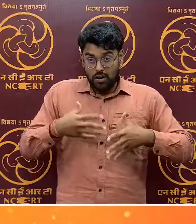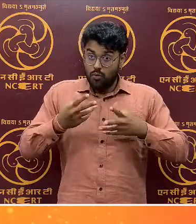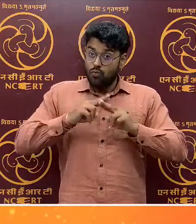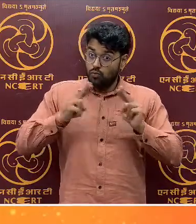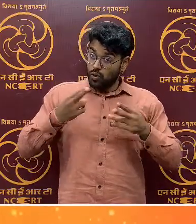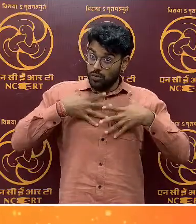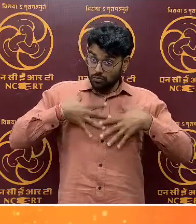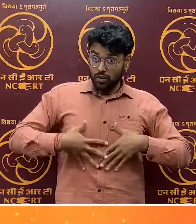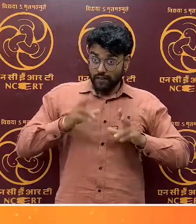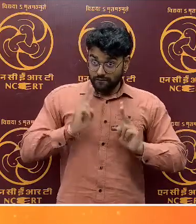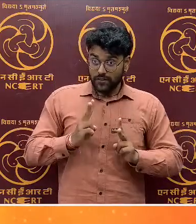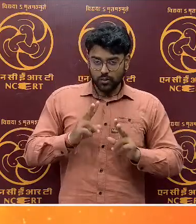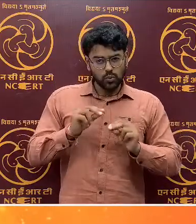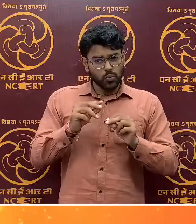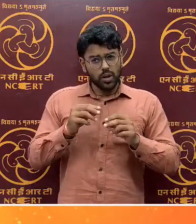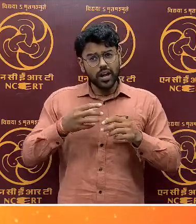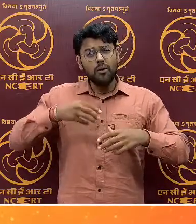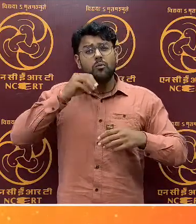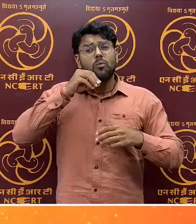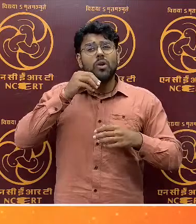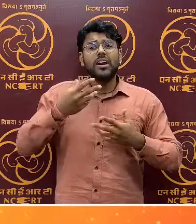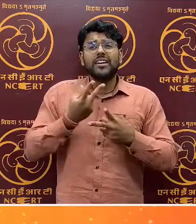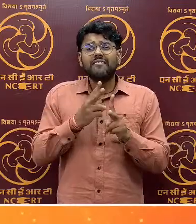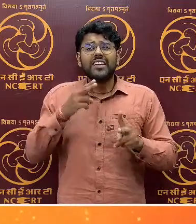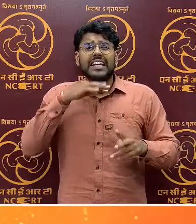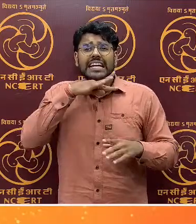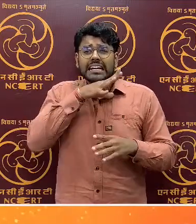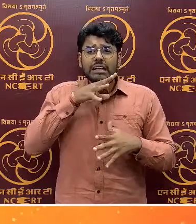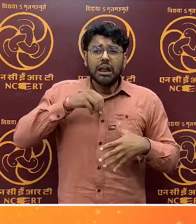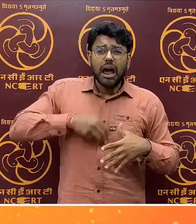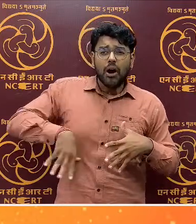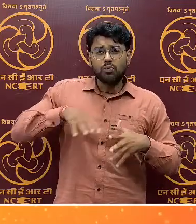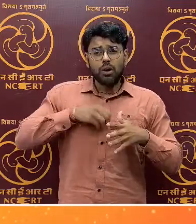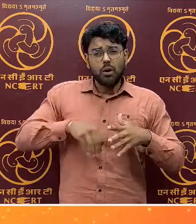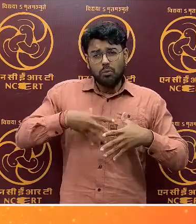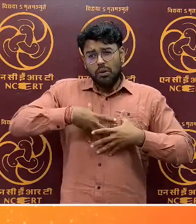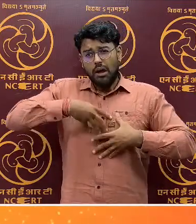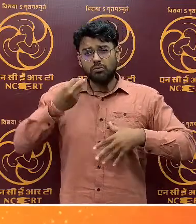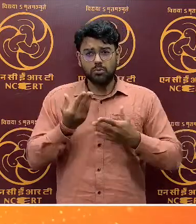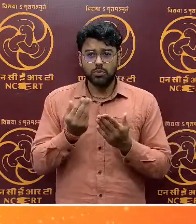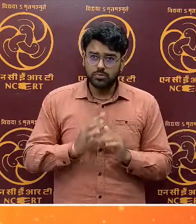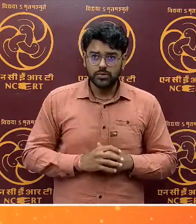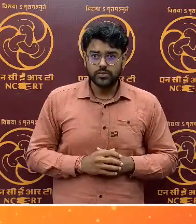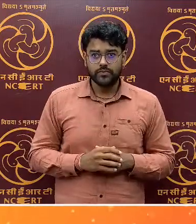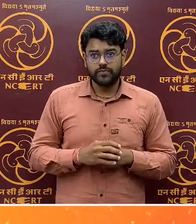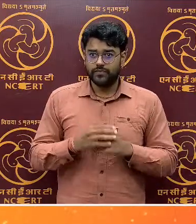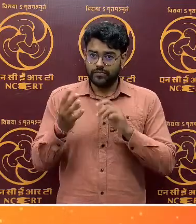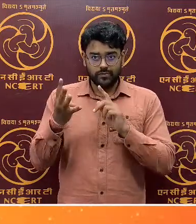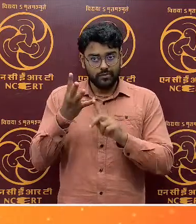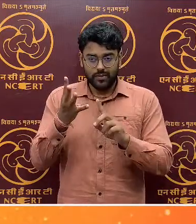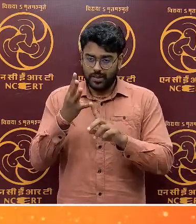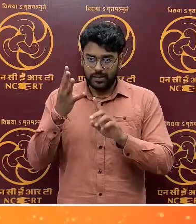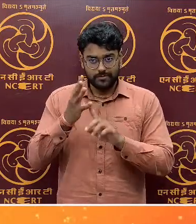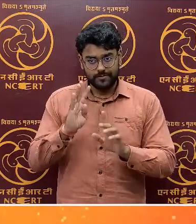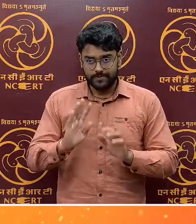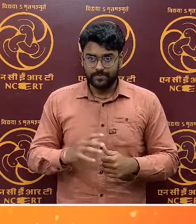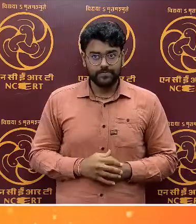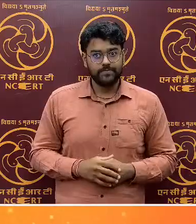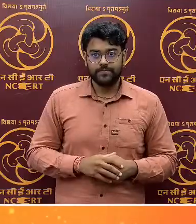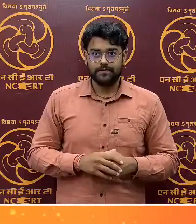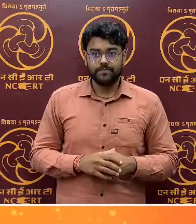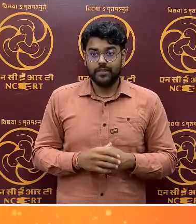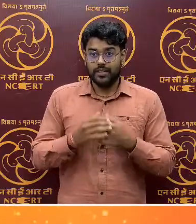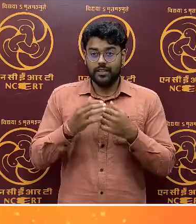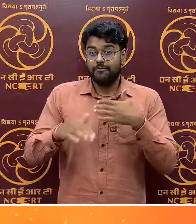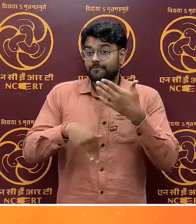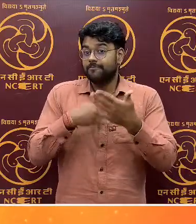are having, it egested out from the body and that is excretory system that is involved in that.